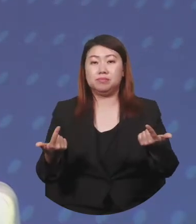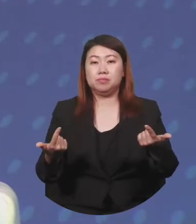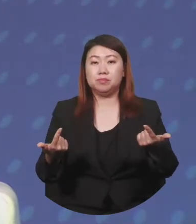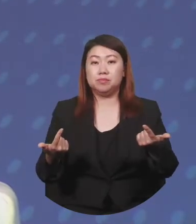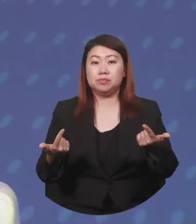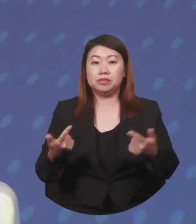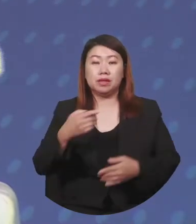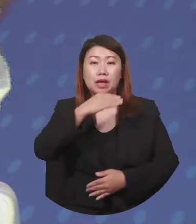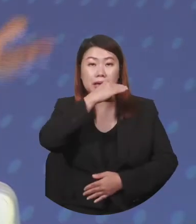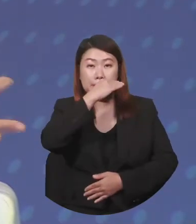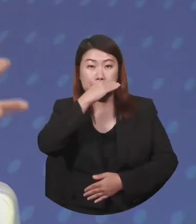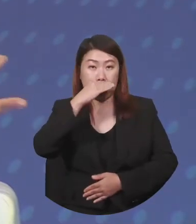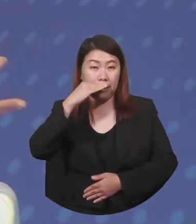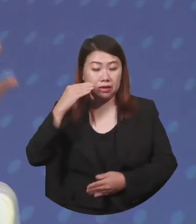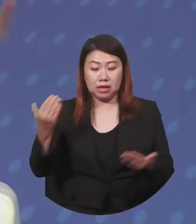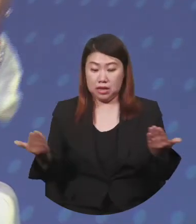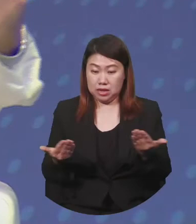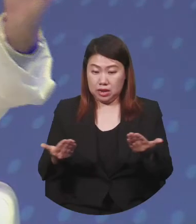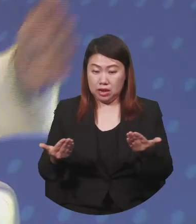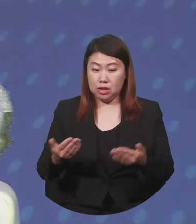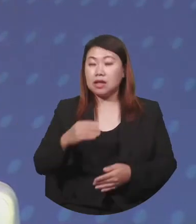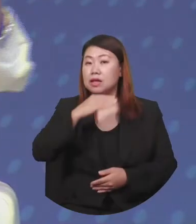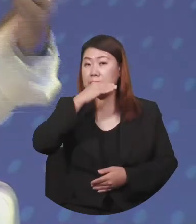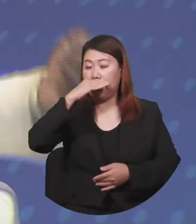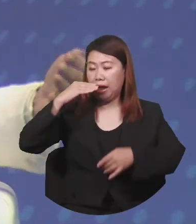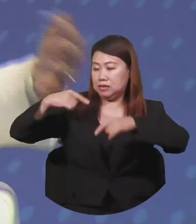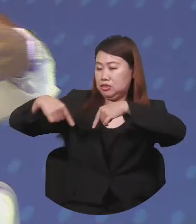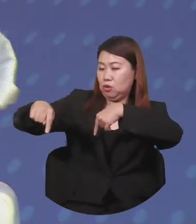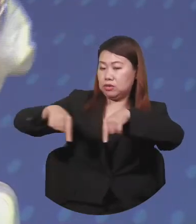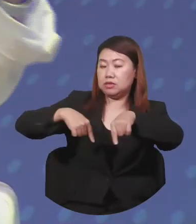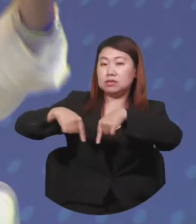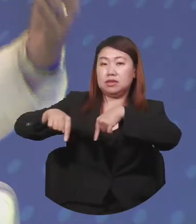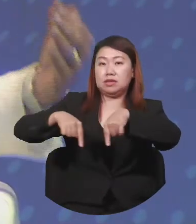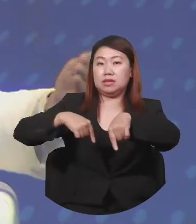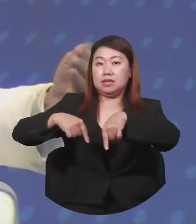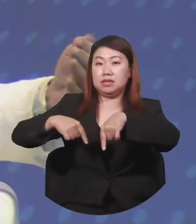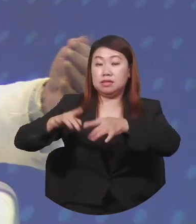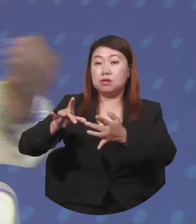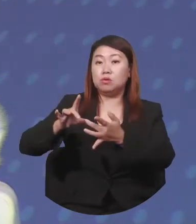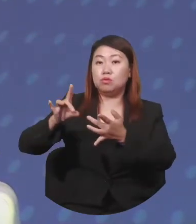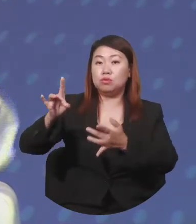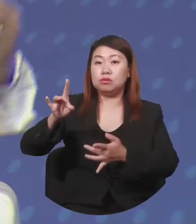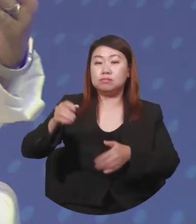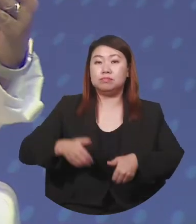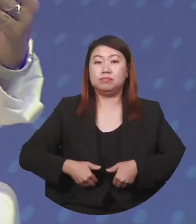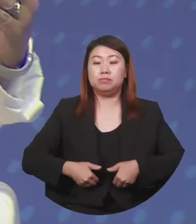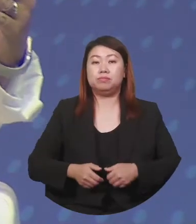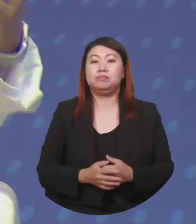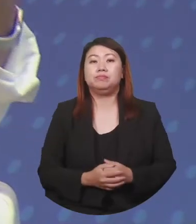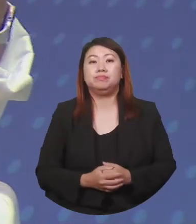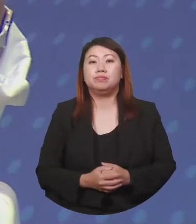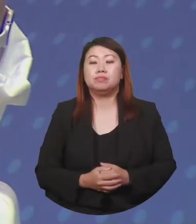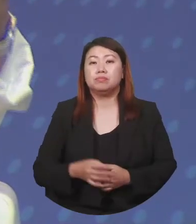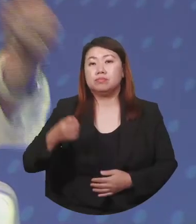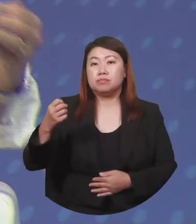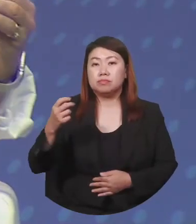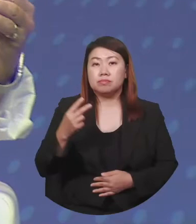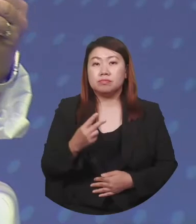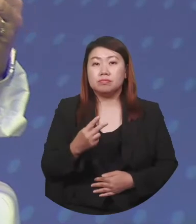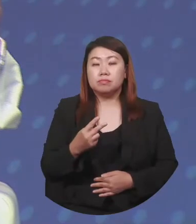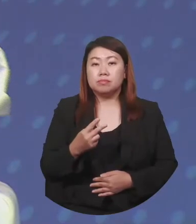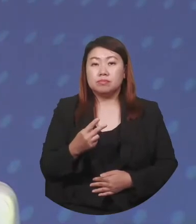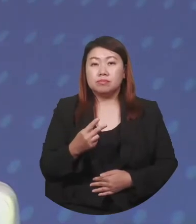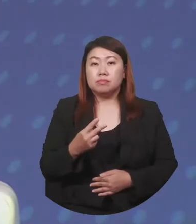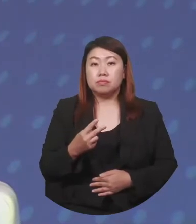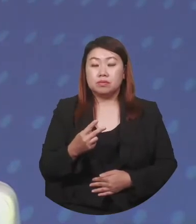policies, and of course, we need to then have the interaction and the exchange of